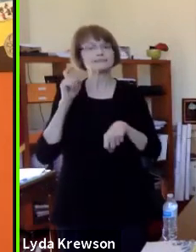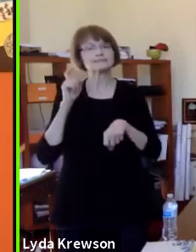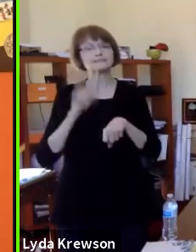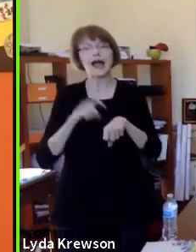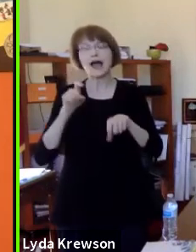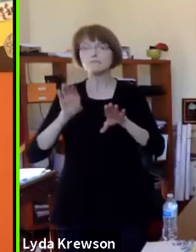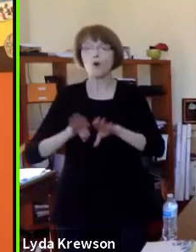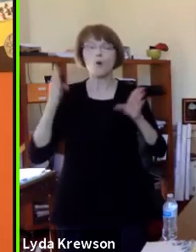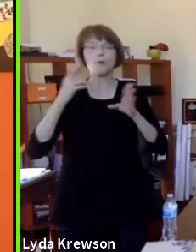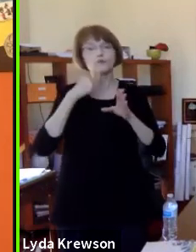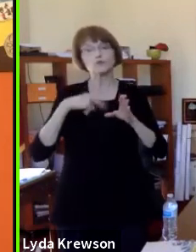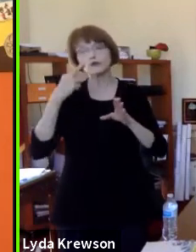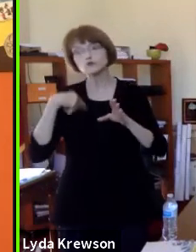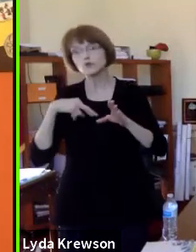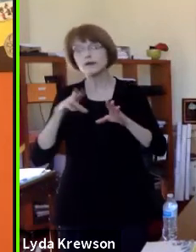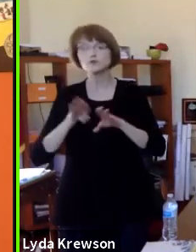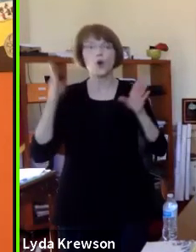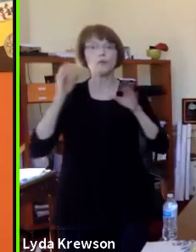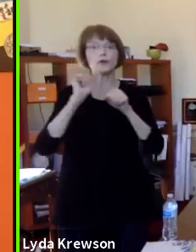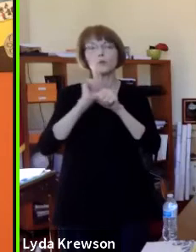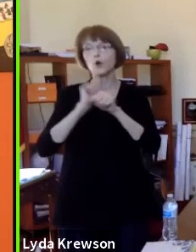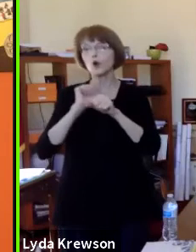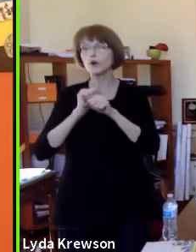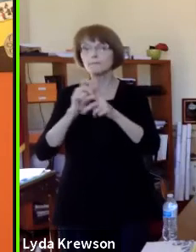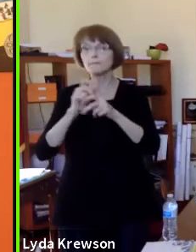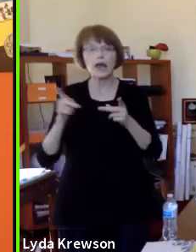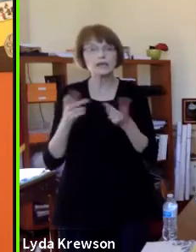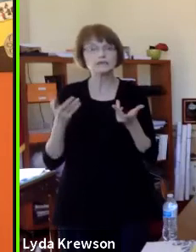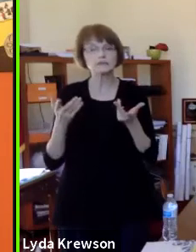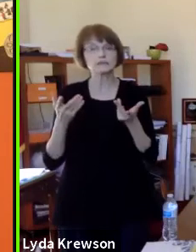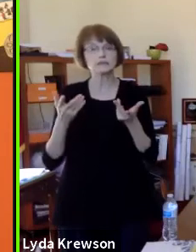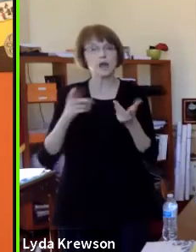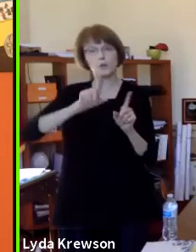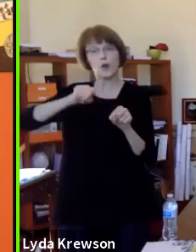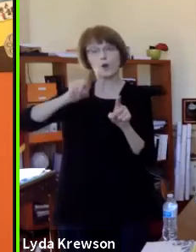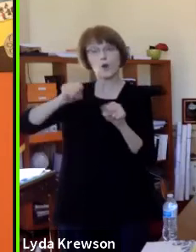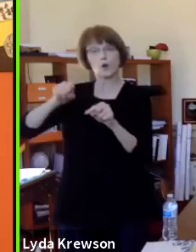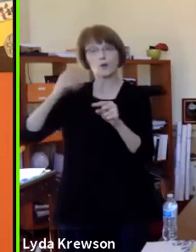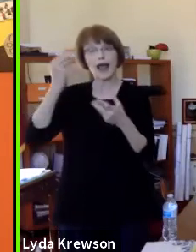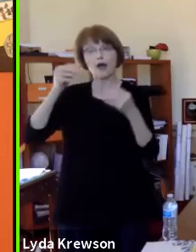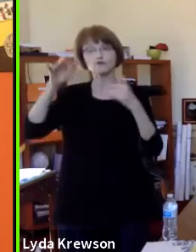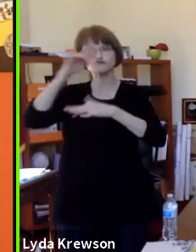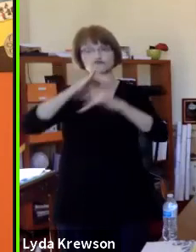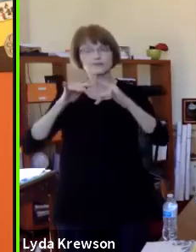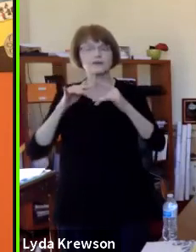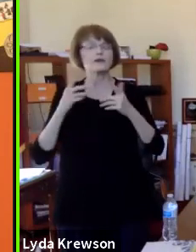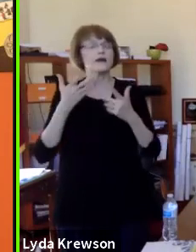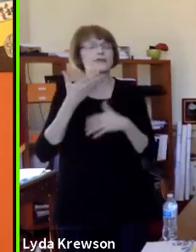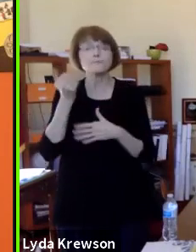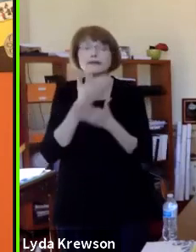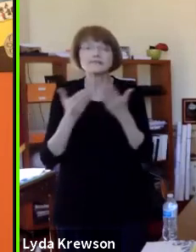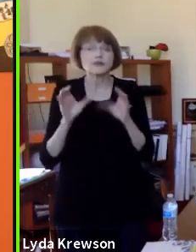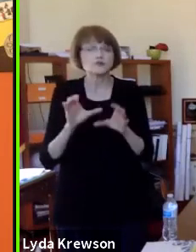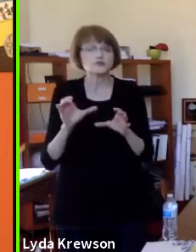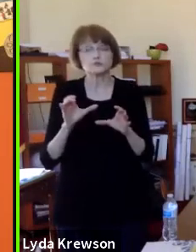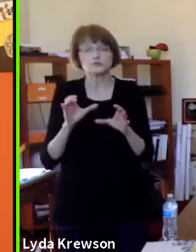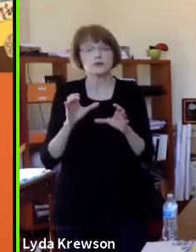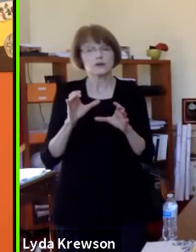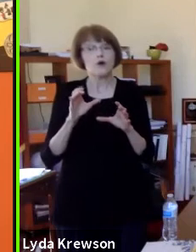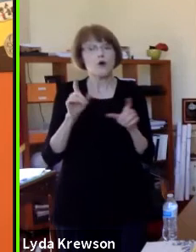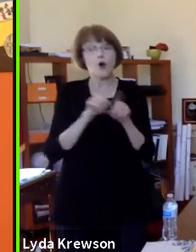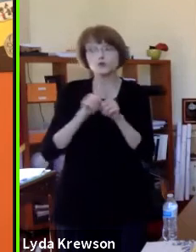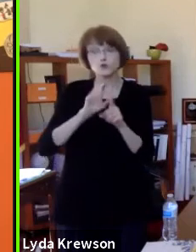open restaurants again or open workplaces, the best thing that you can do, I mean, you know, even when you go back to